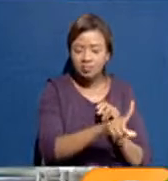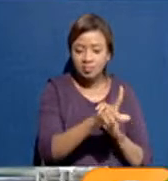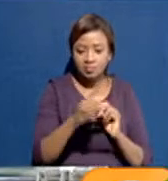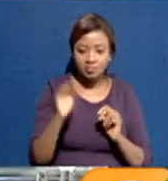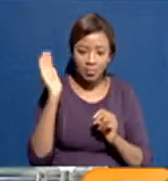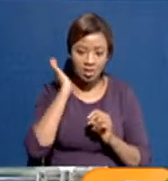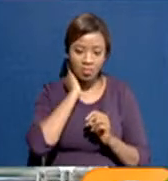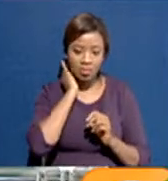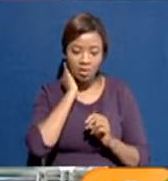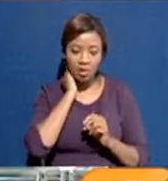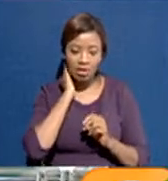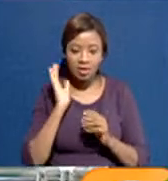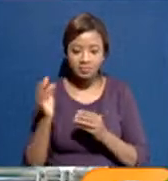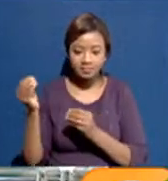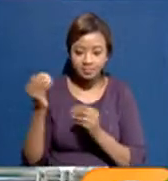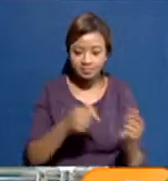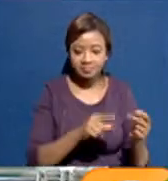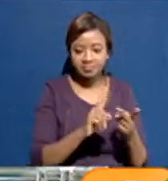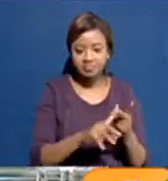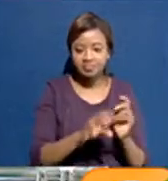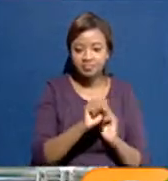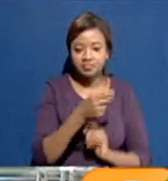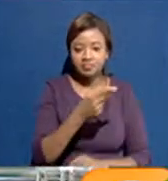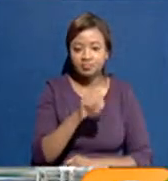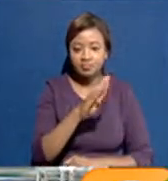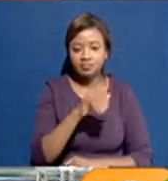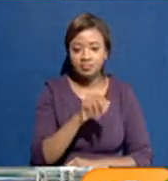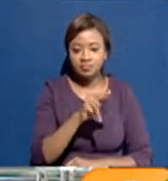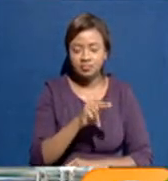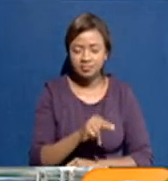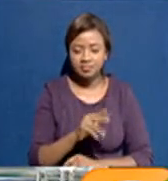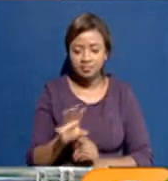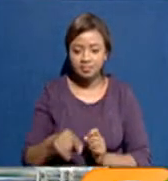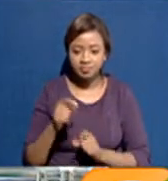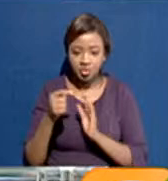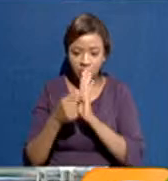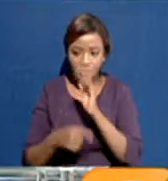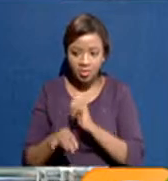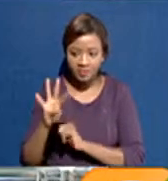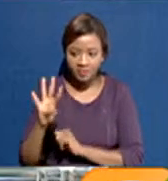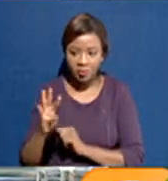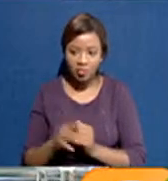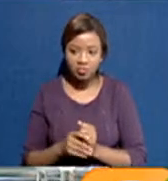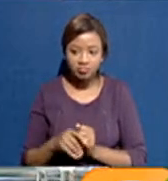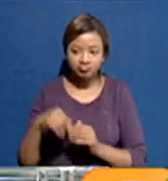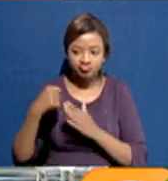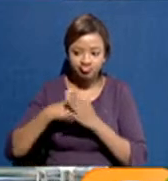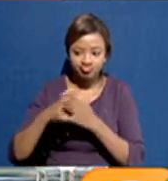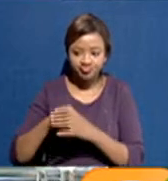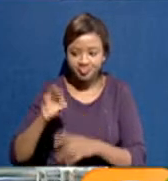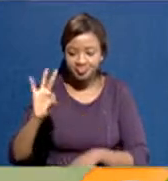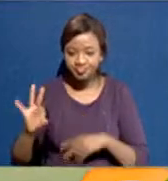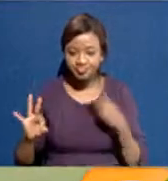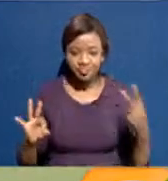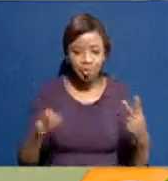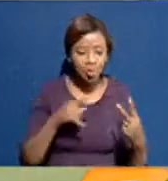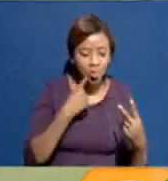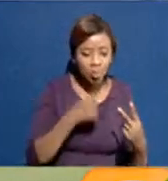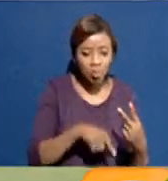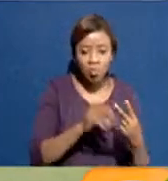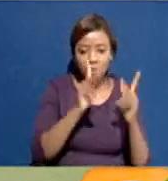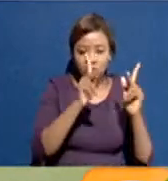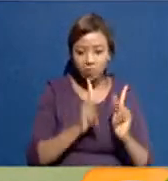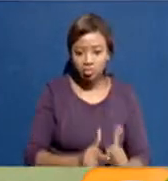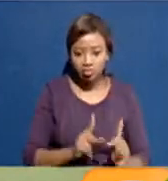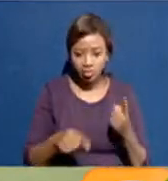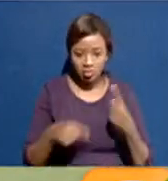Muranga Seal cut Shabana FC's lead at the top to 4 points after a hard-fought 3-2 win over Kisumu All-Stars in